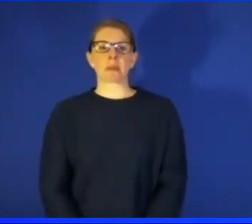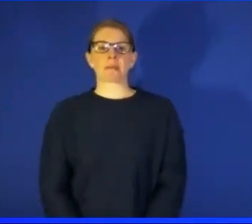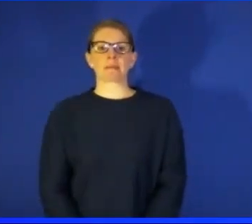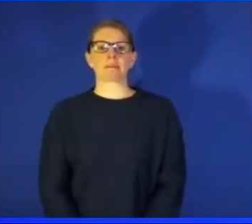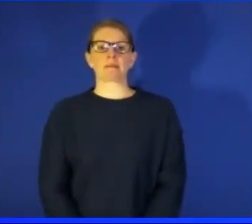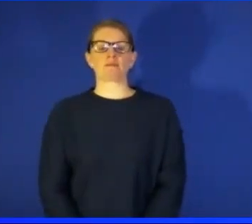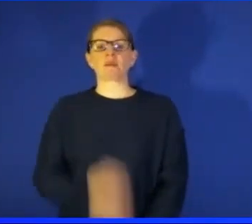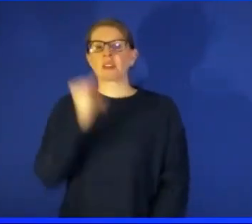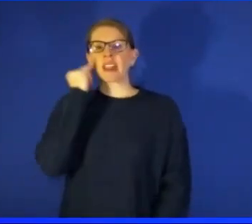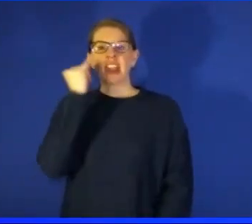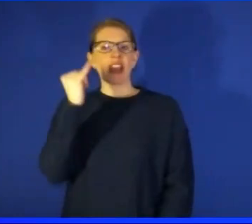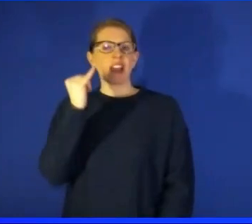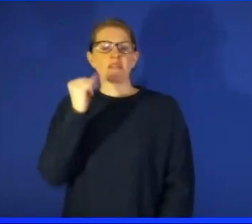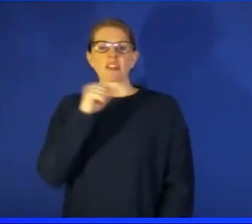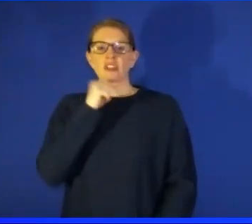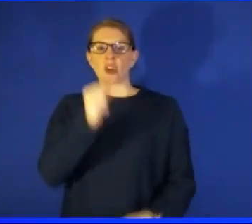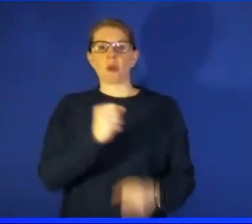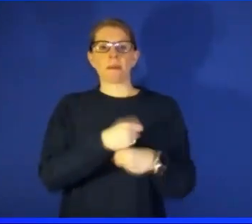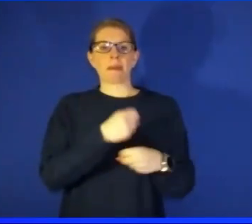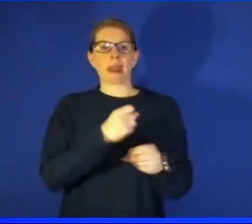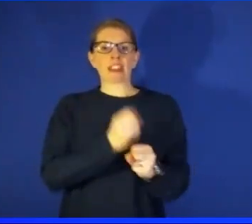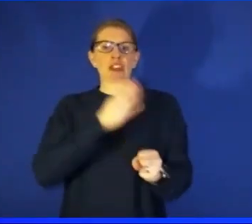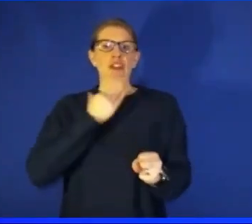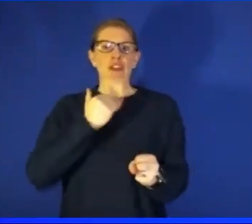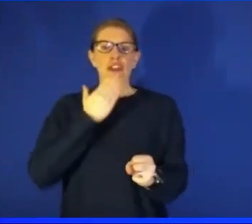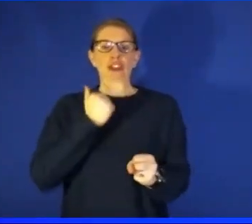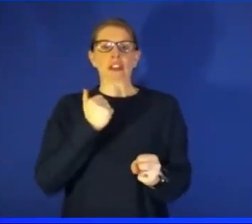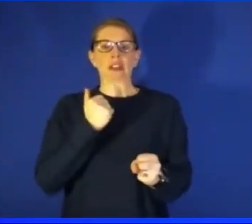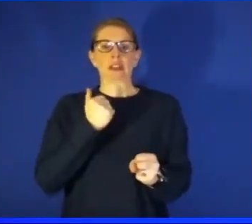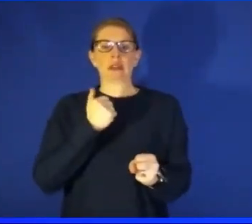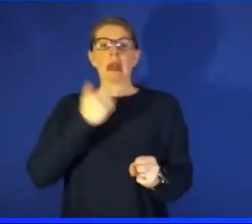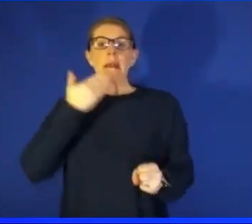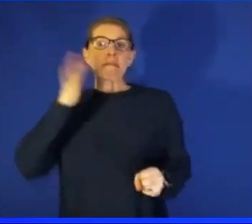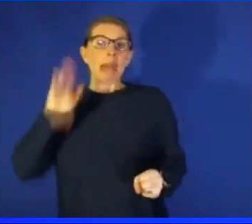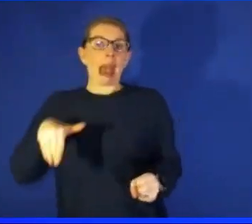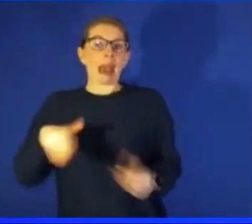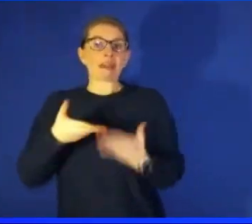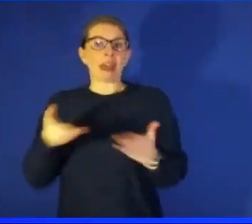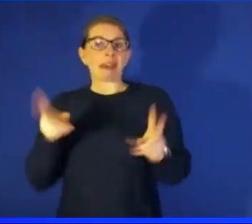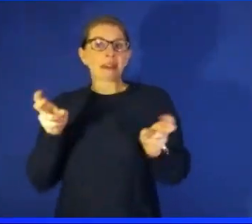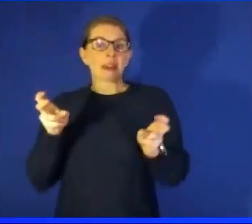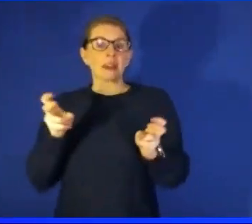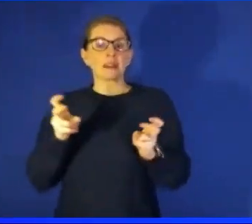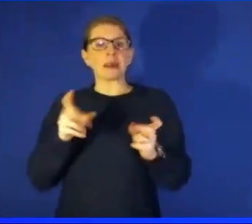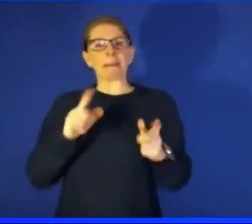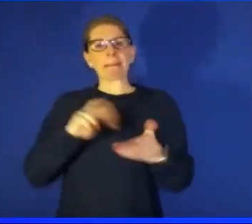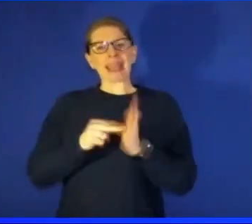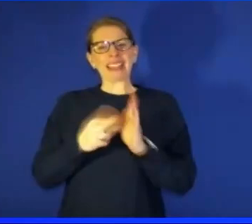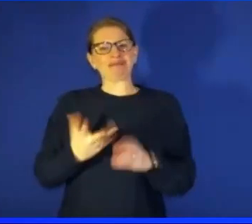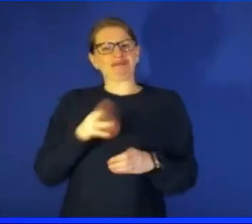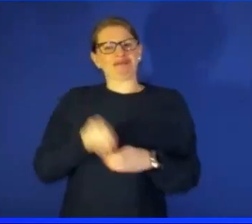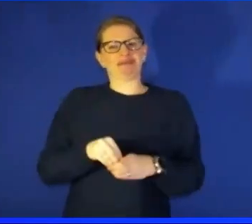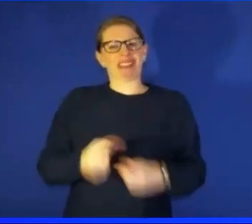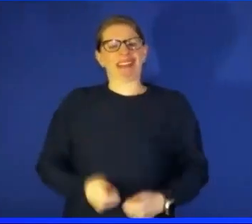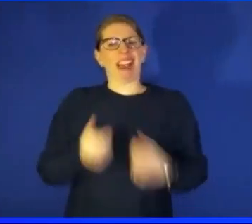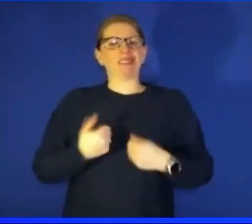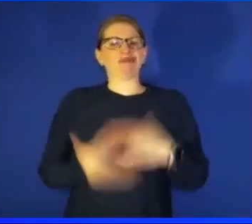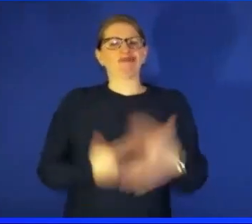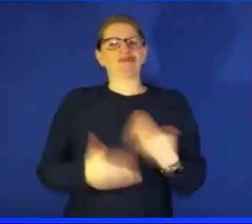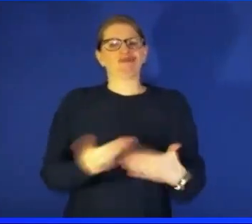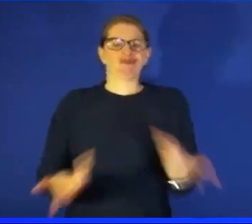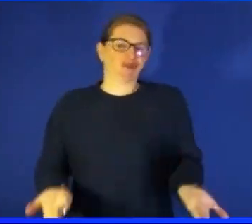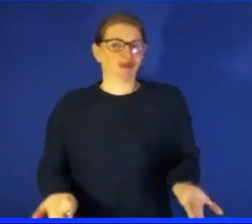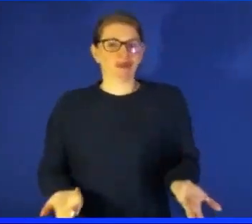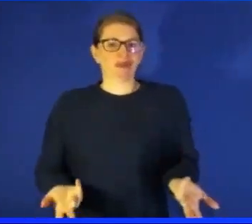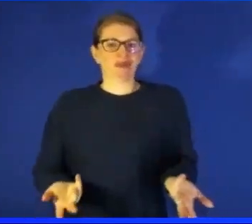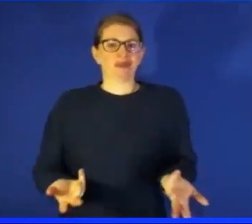don't make sugar a bad thing, if we just make it a part of life, it really just becomes something that,